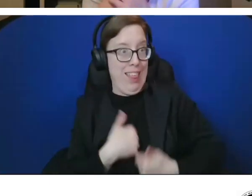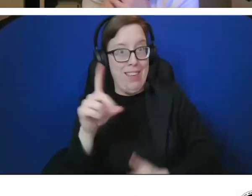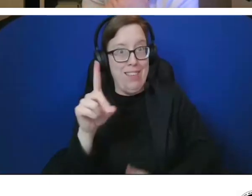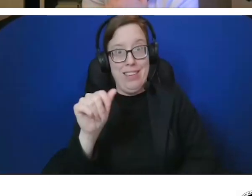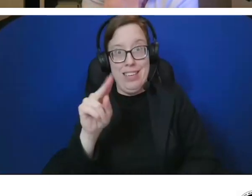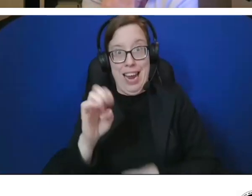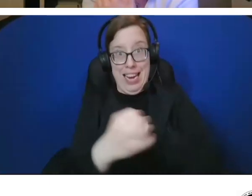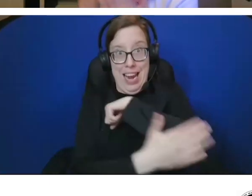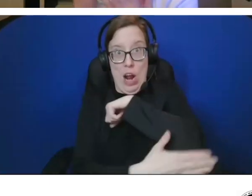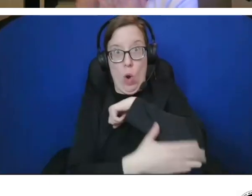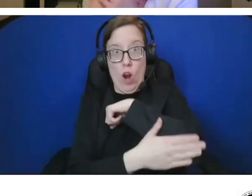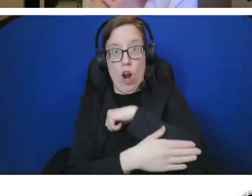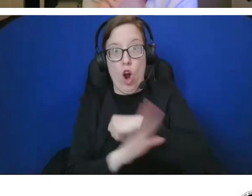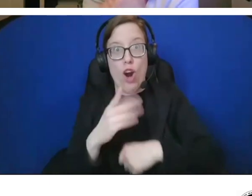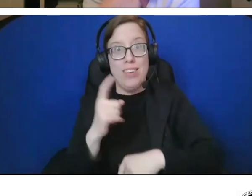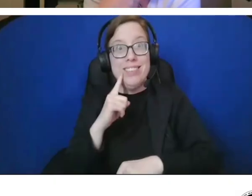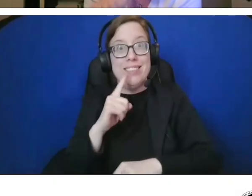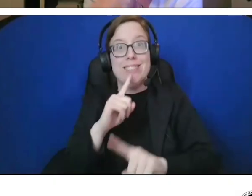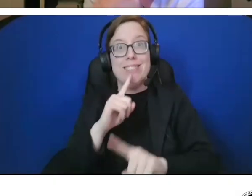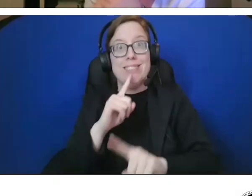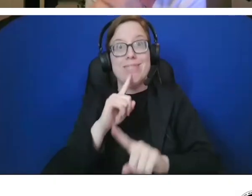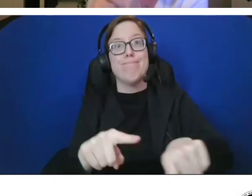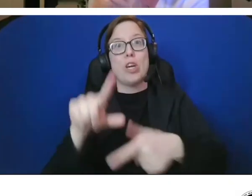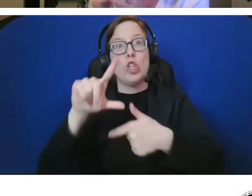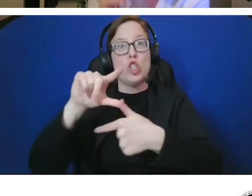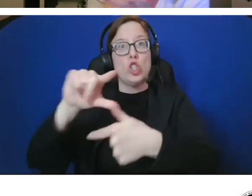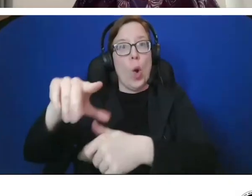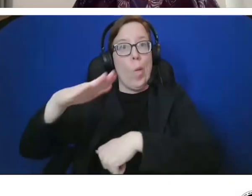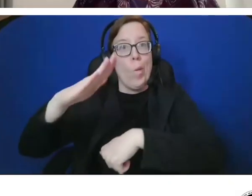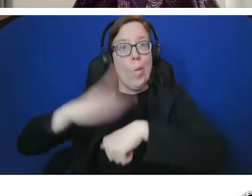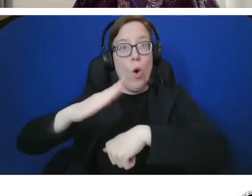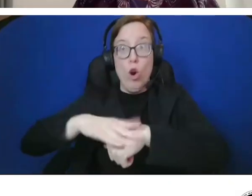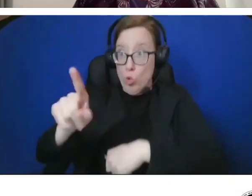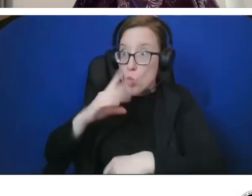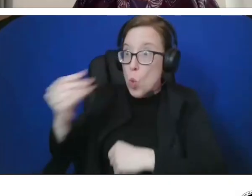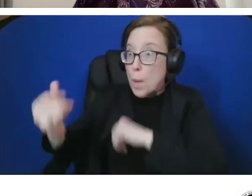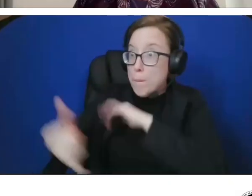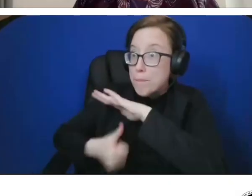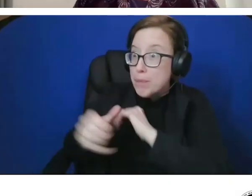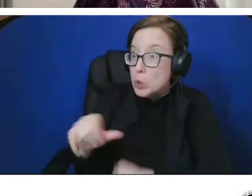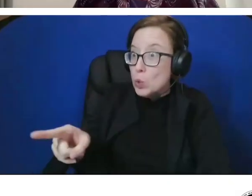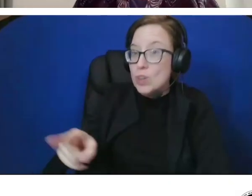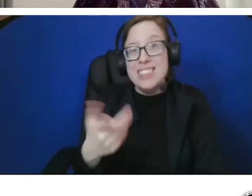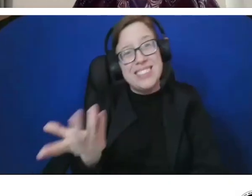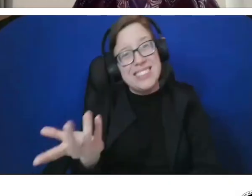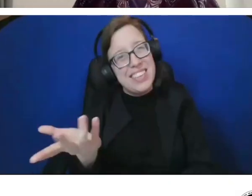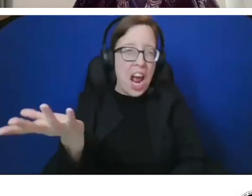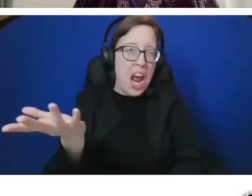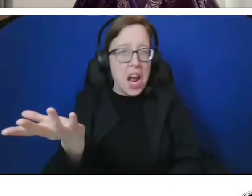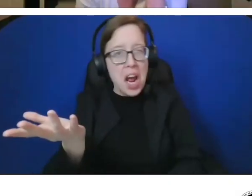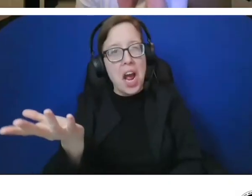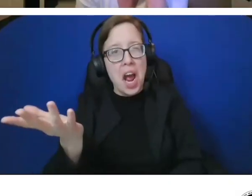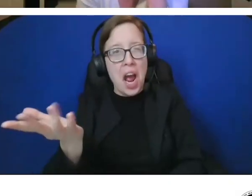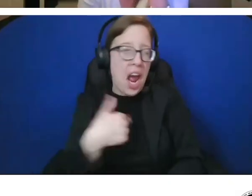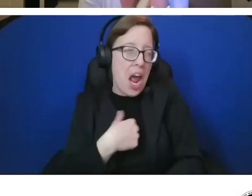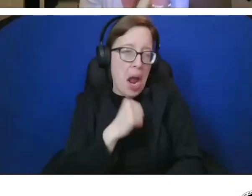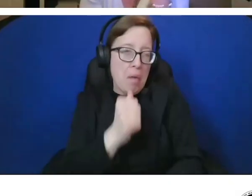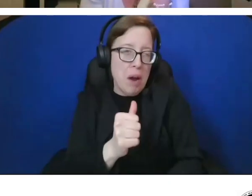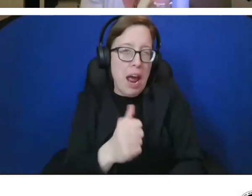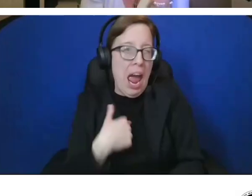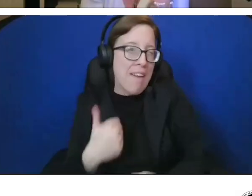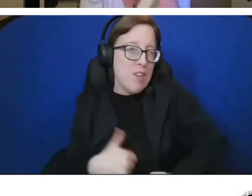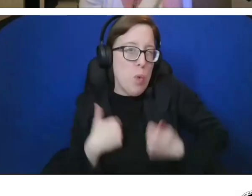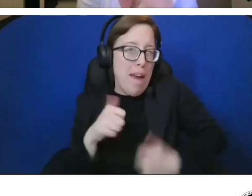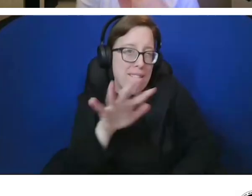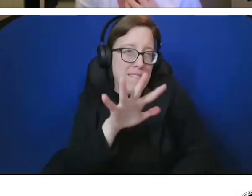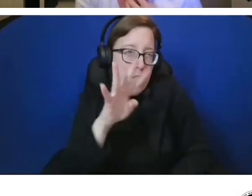where I live in Dane County, we just are issued a tornado warning. So, Oh, are you um, going to go to the basement too? you know, I'm not,